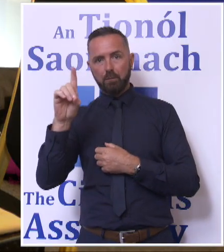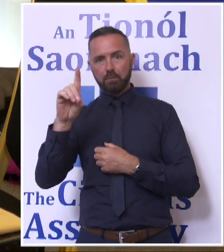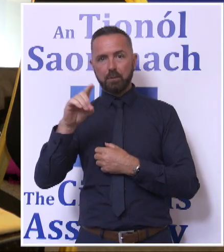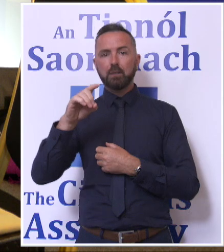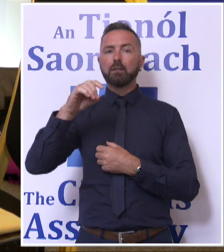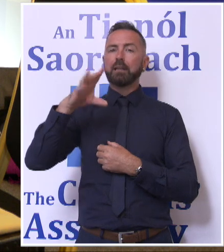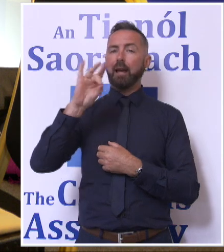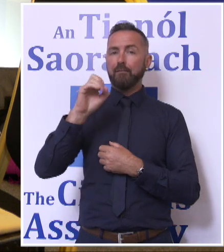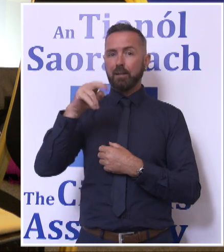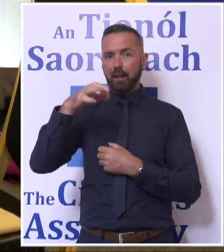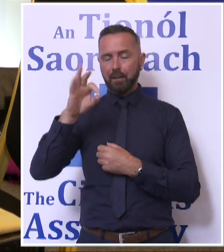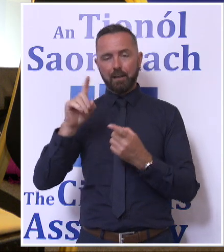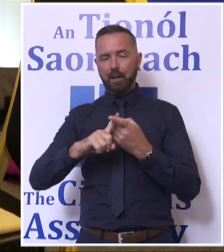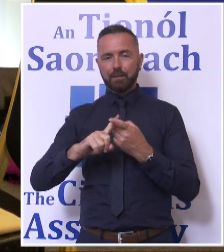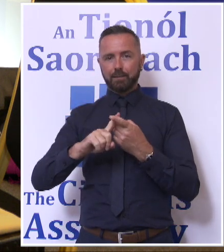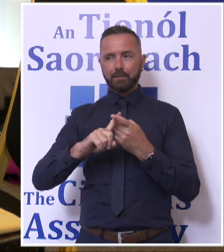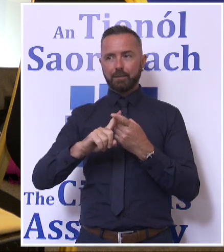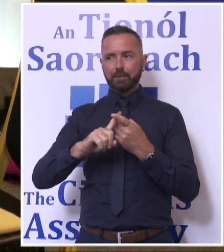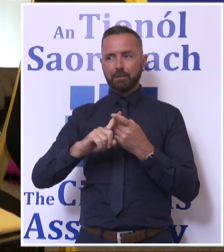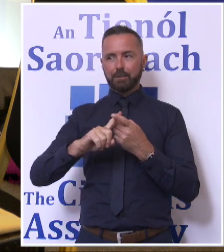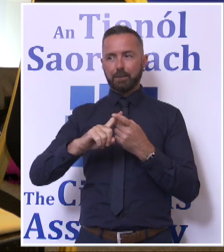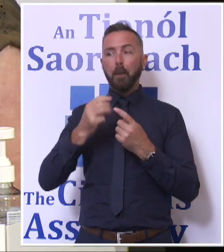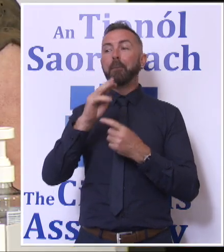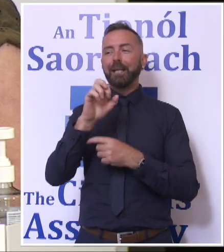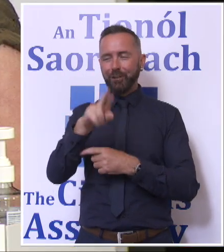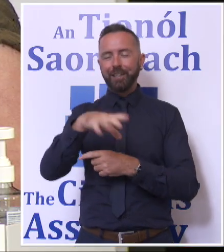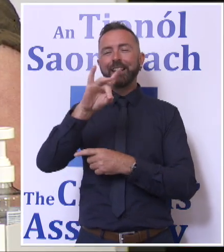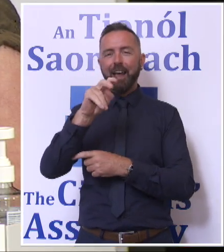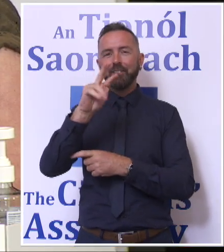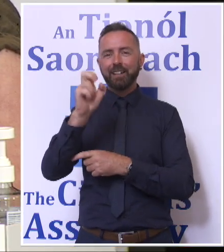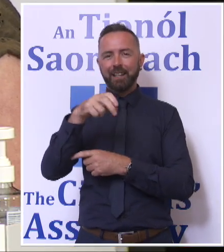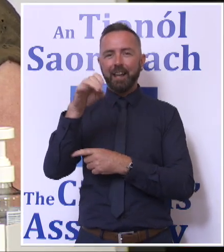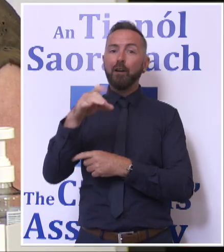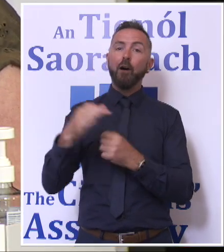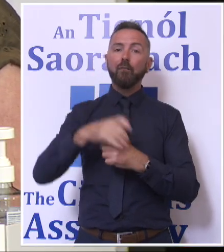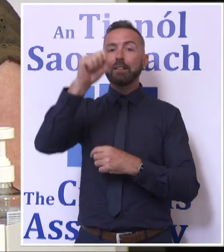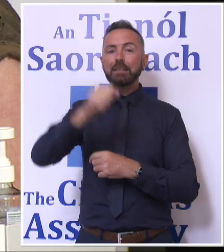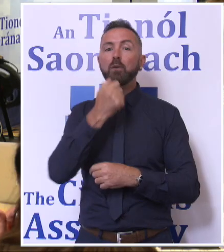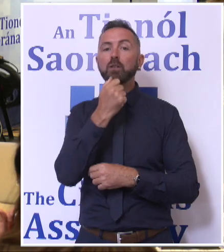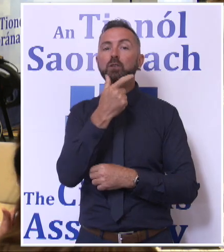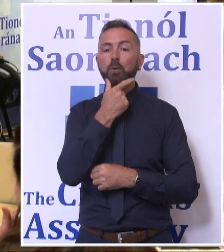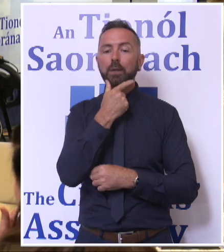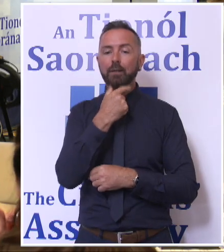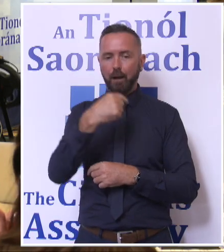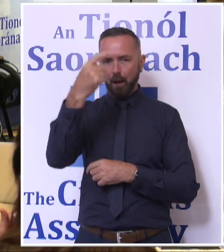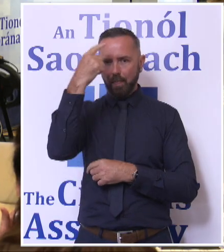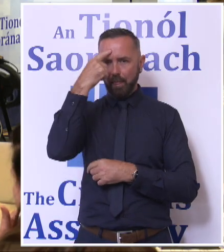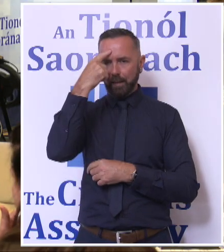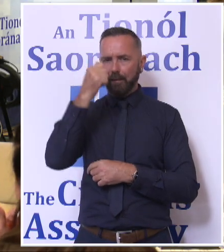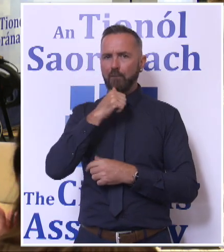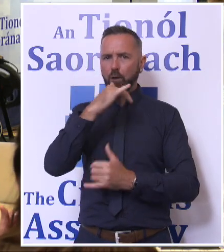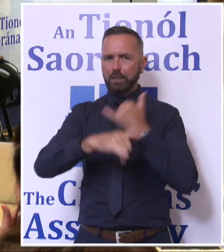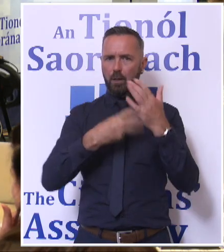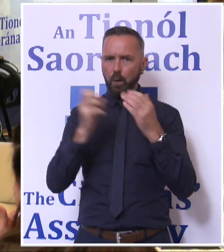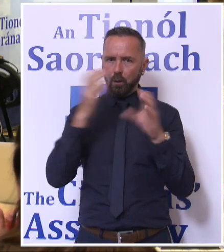also Cathaoirleach of South Dublin, Councilor Peter Kavanagh. I think it was the first year ever that when the four of us were elected, we all decided